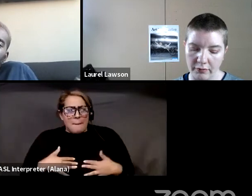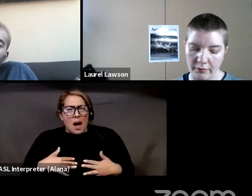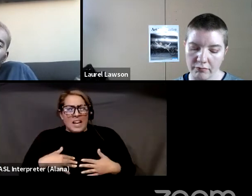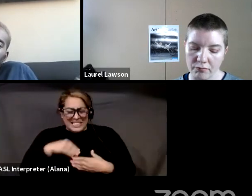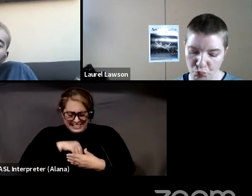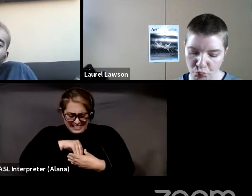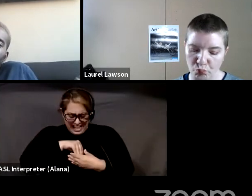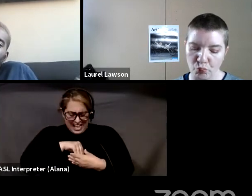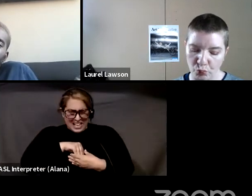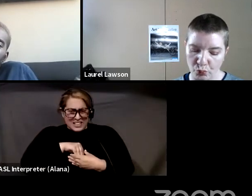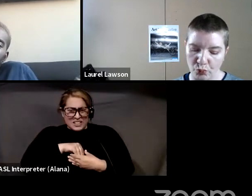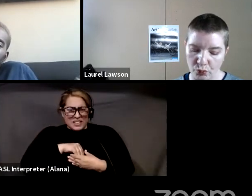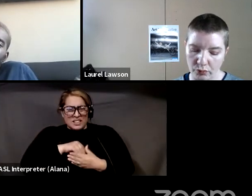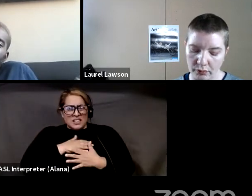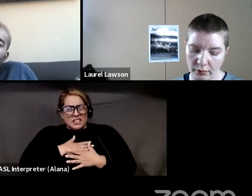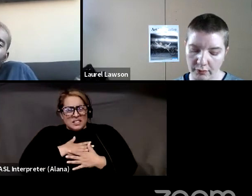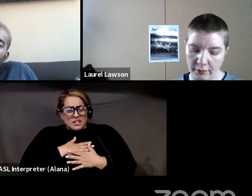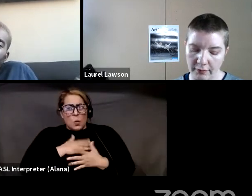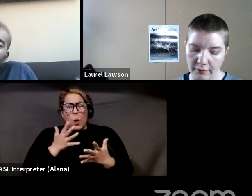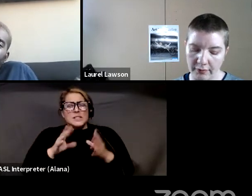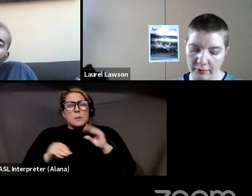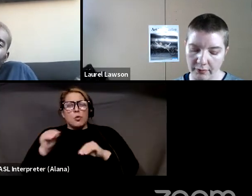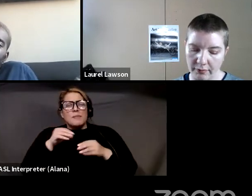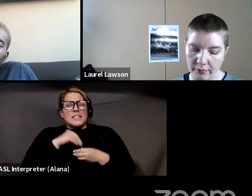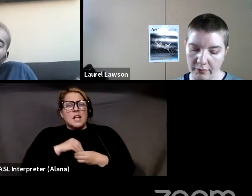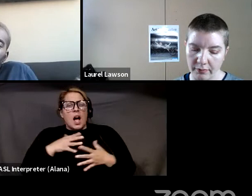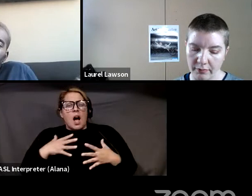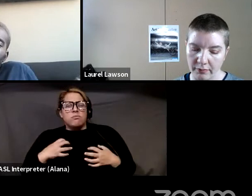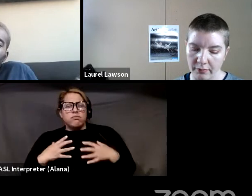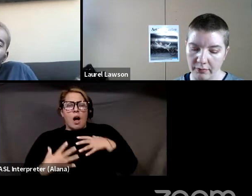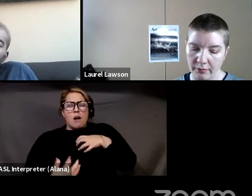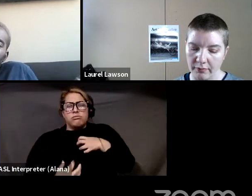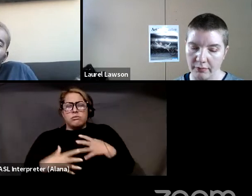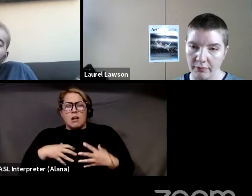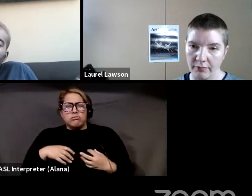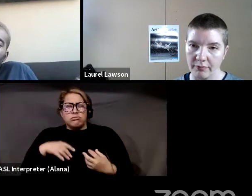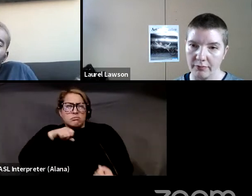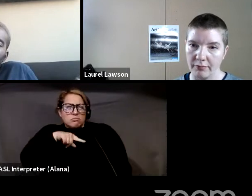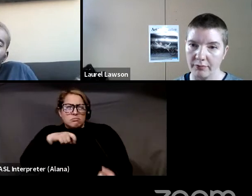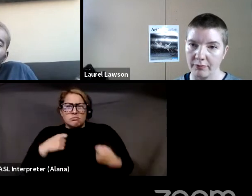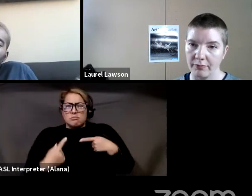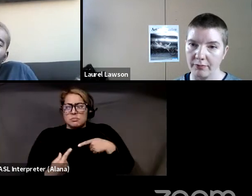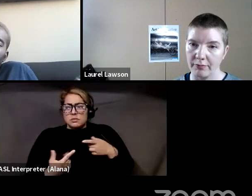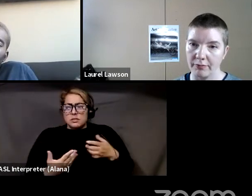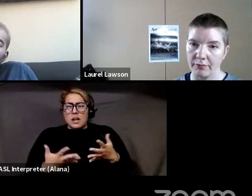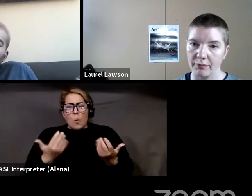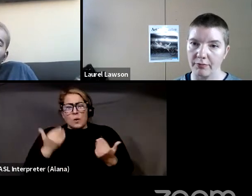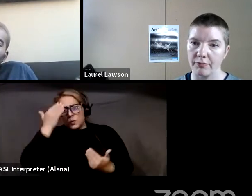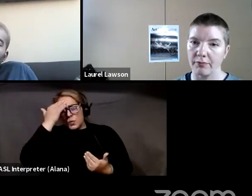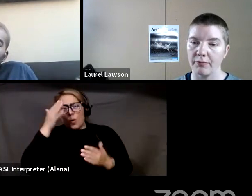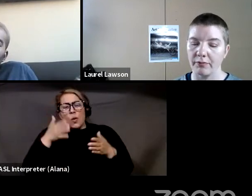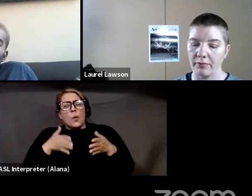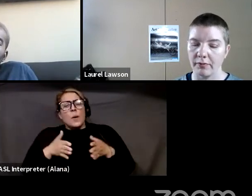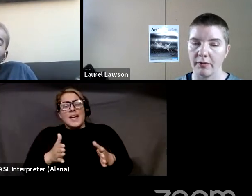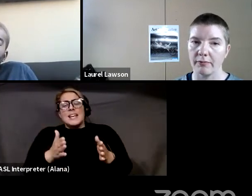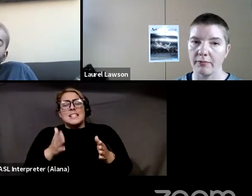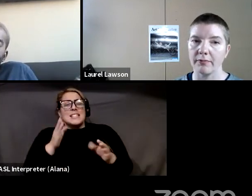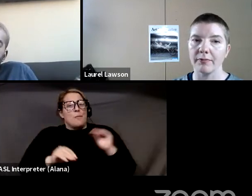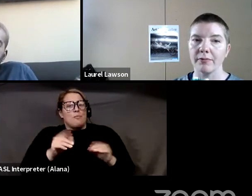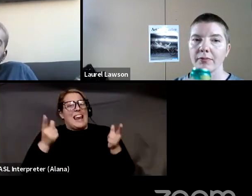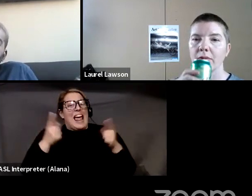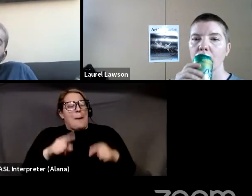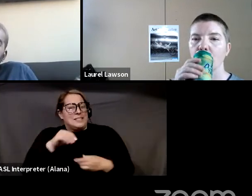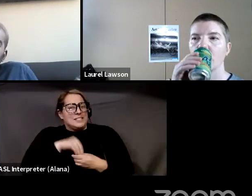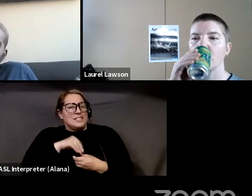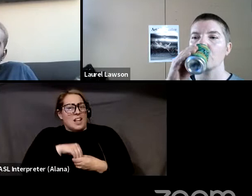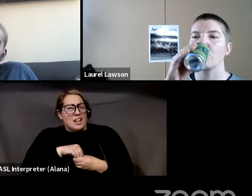internally? You know, like what are the ways in which movement continues to happen inside of me,